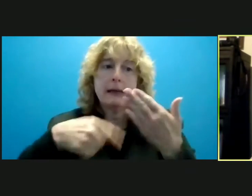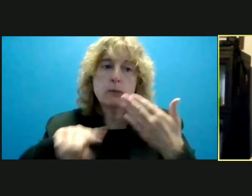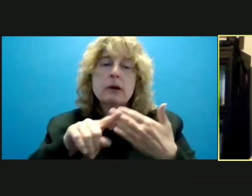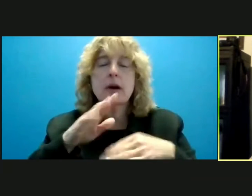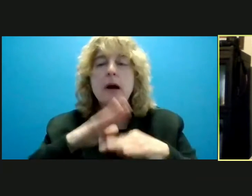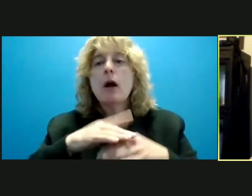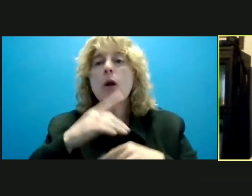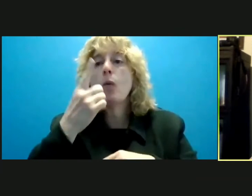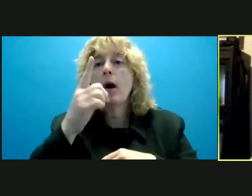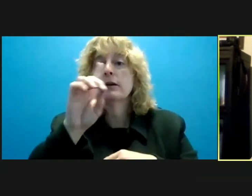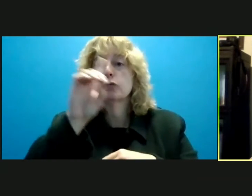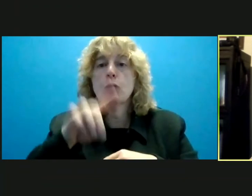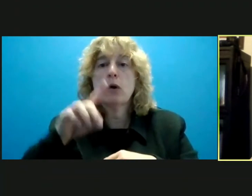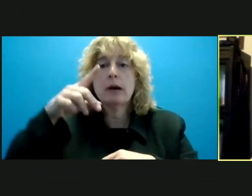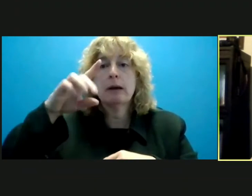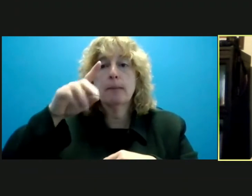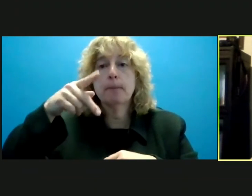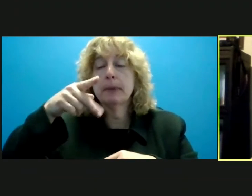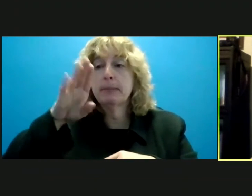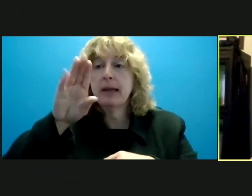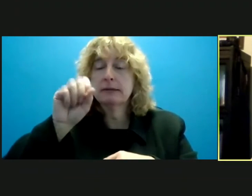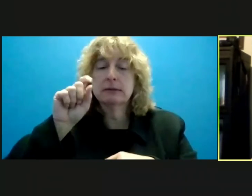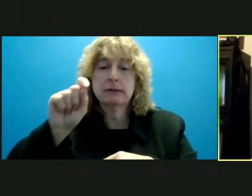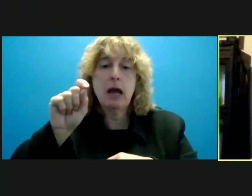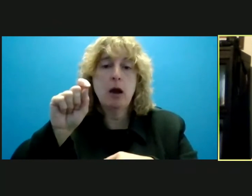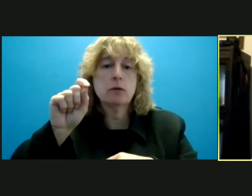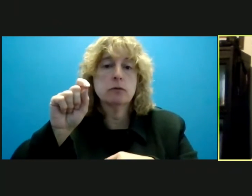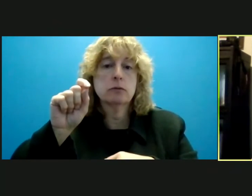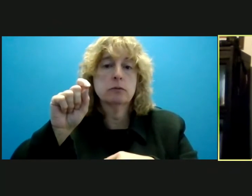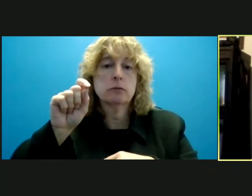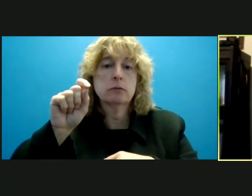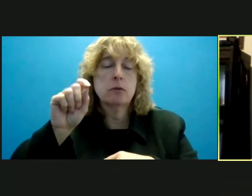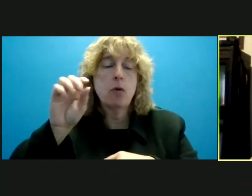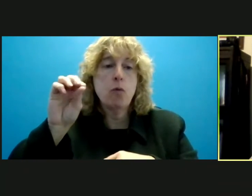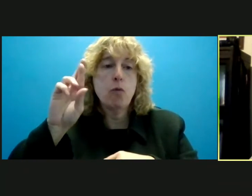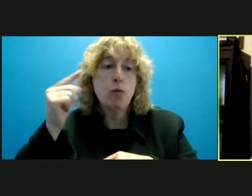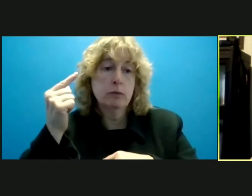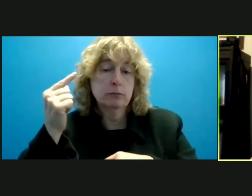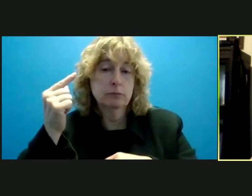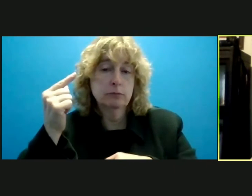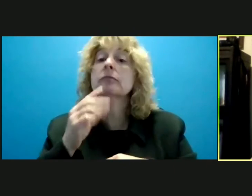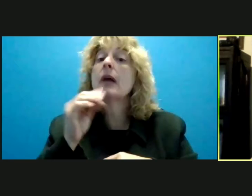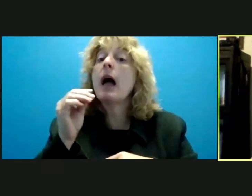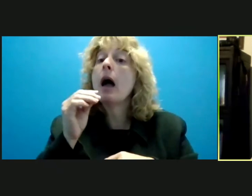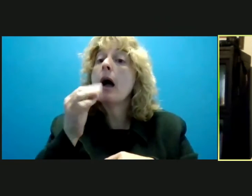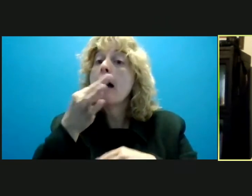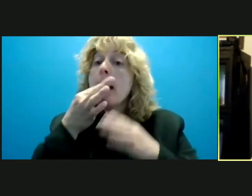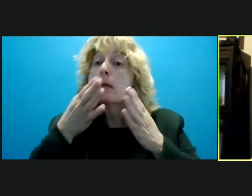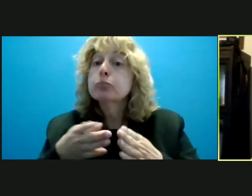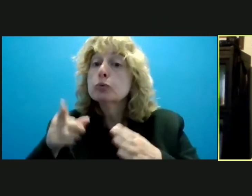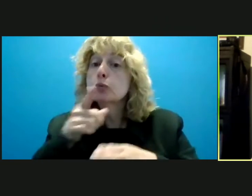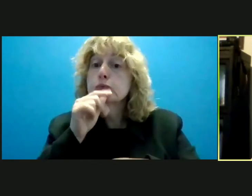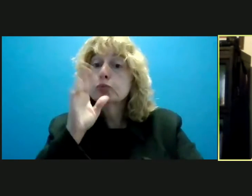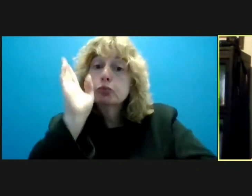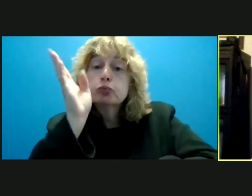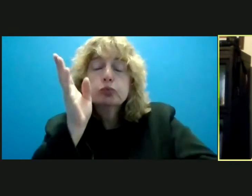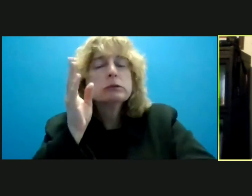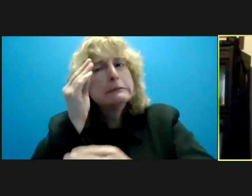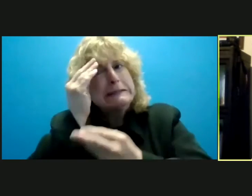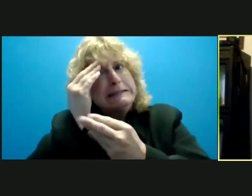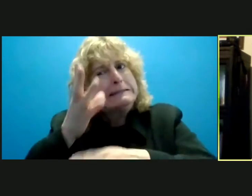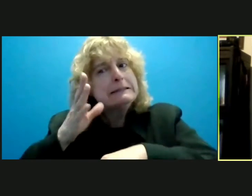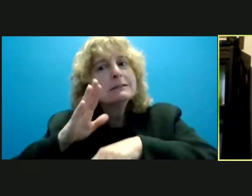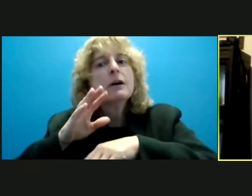experts, please remember to speak slowly for our translators. They want to make sure that they're translating the